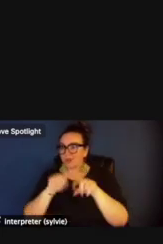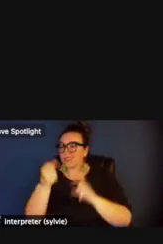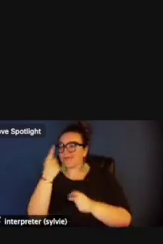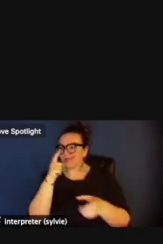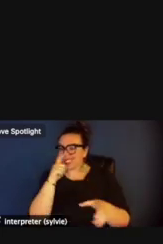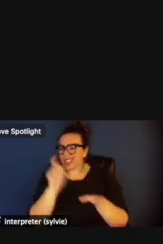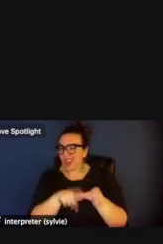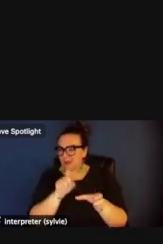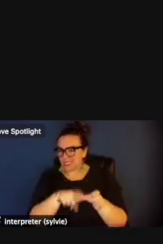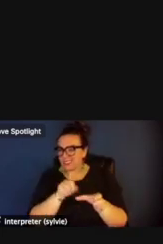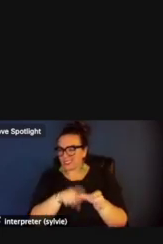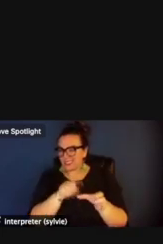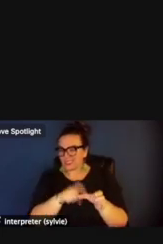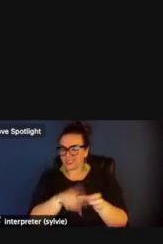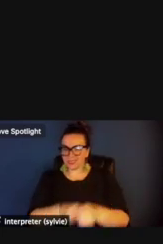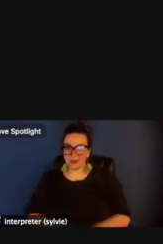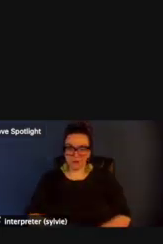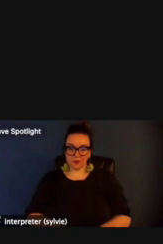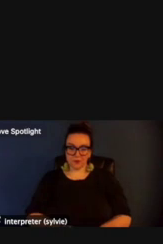Okay, Greg.